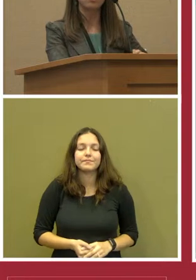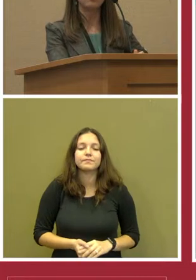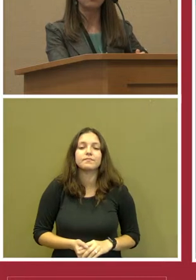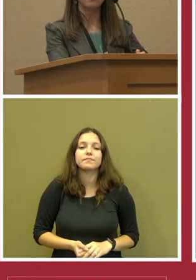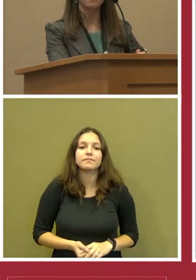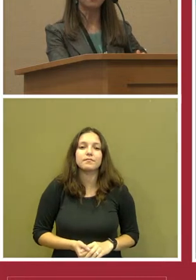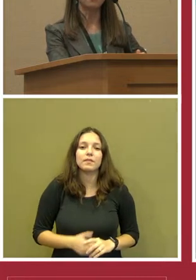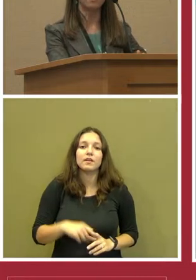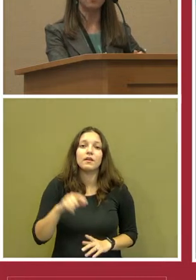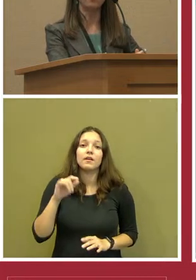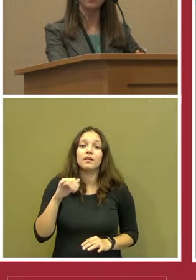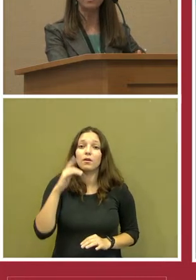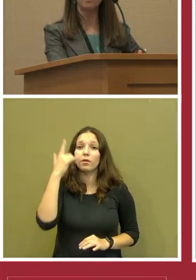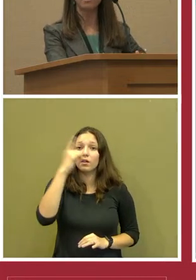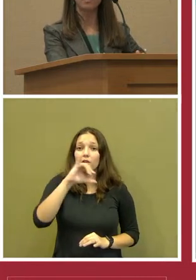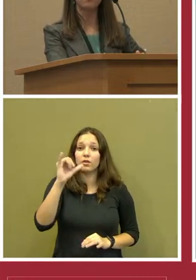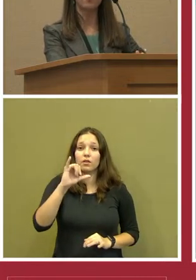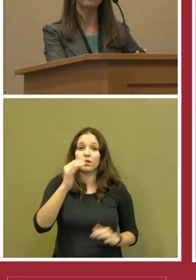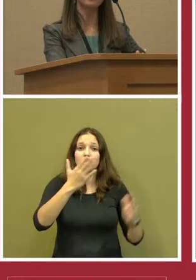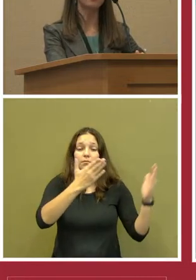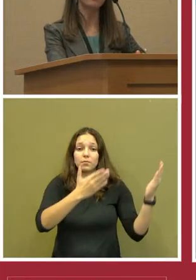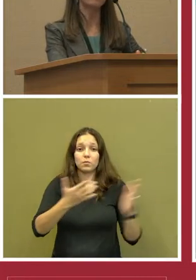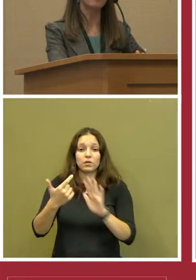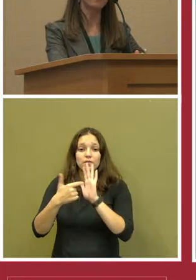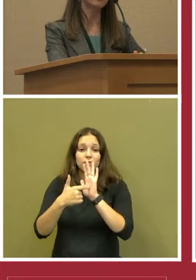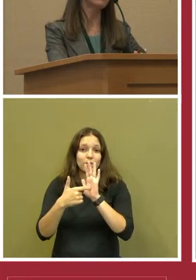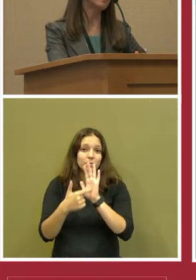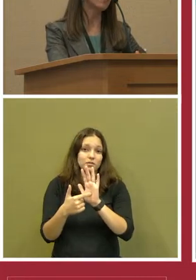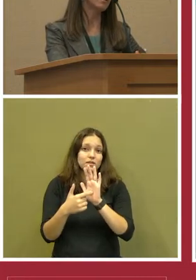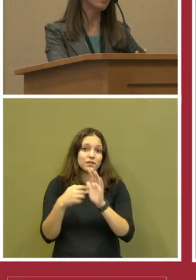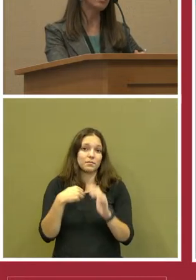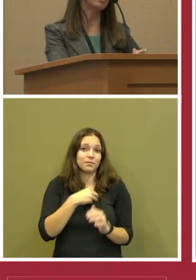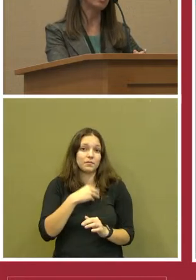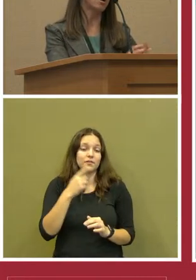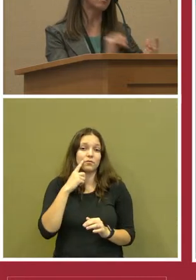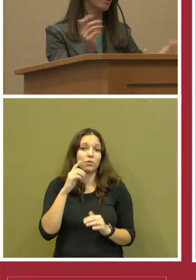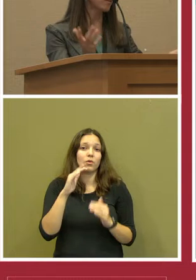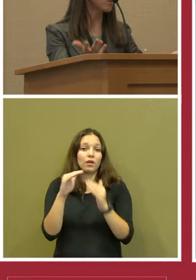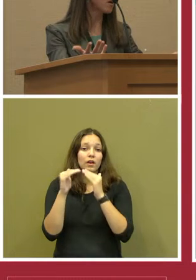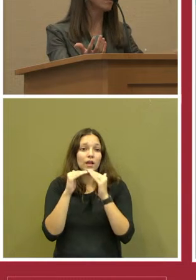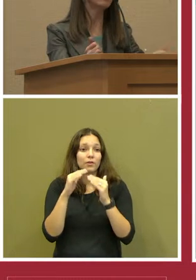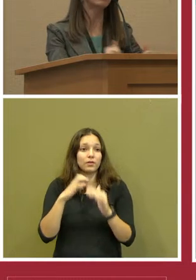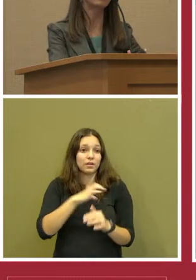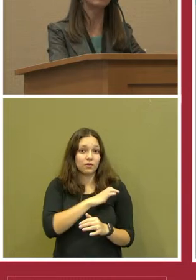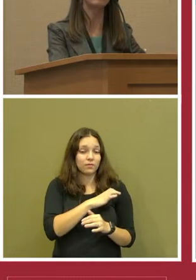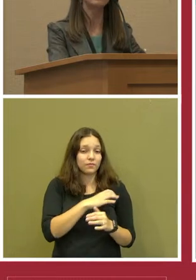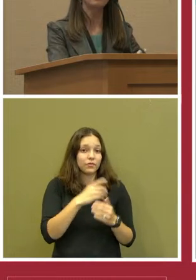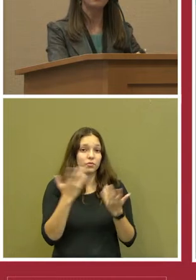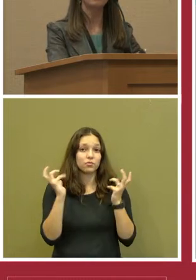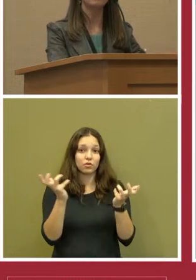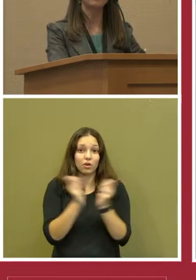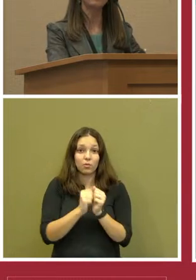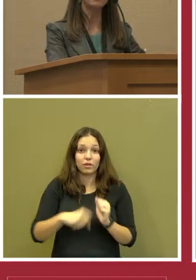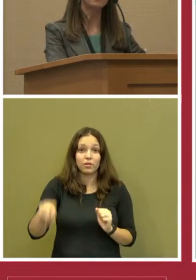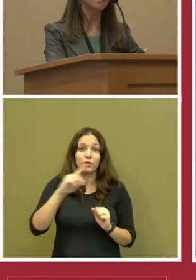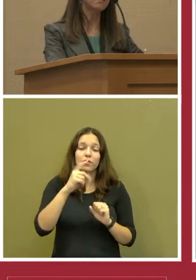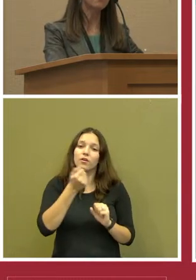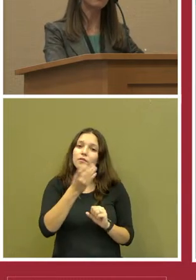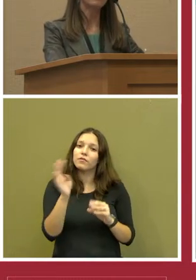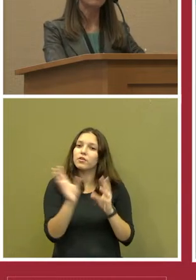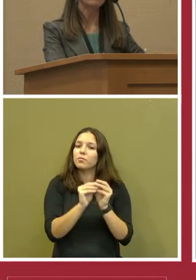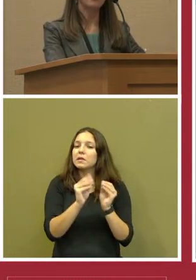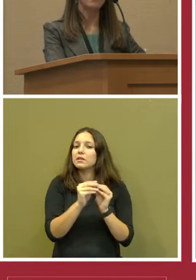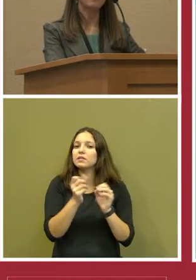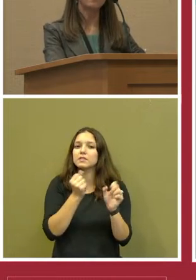Likely that will look like bringing some representative members of the Equity Coalition to talk with you all at a couple meetings a